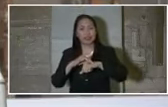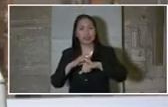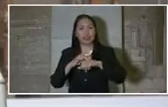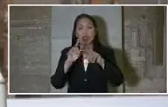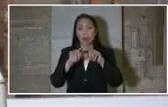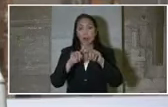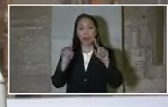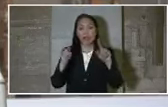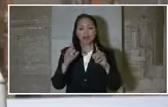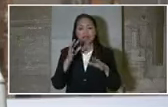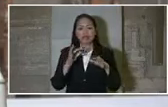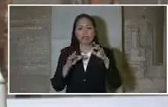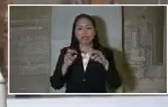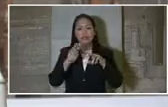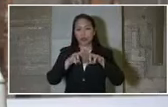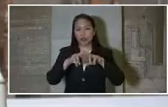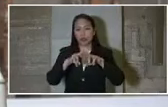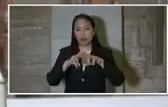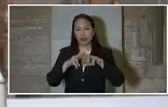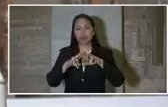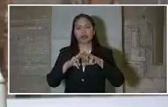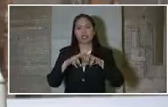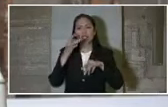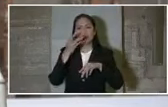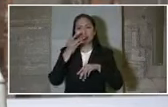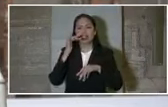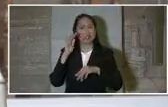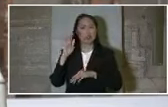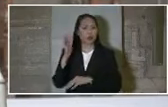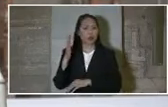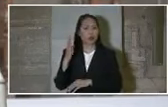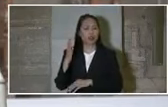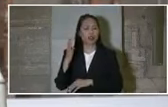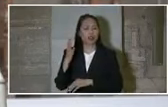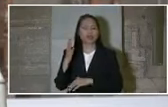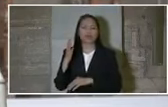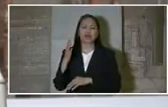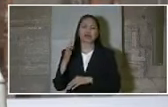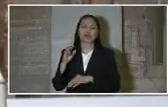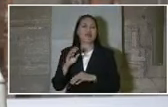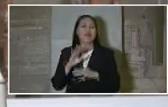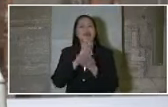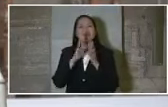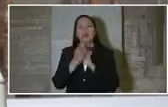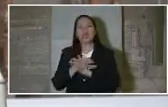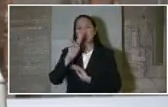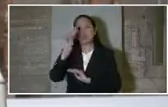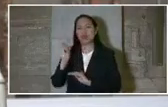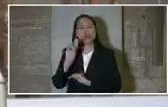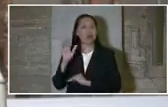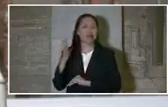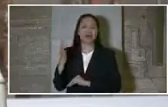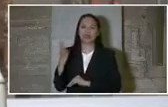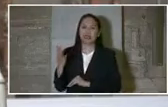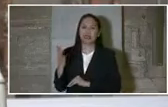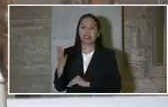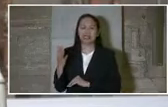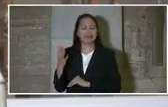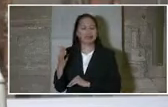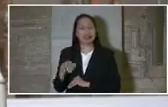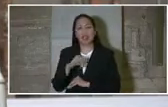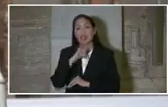But if salt loses its taste, with what can it be seasoned? It is no longer good